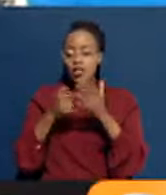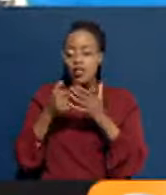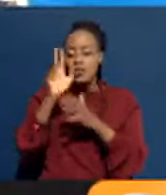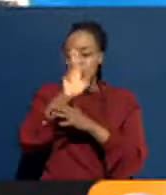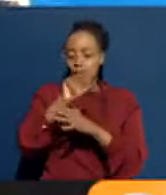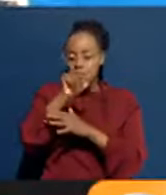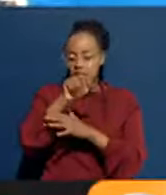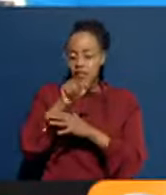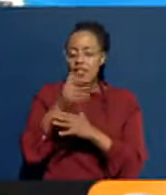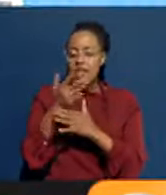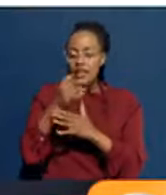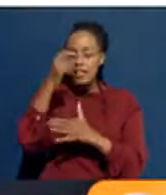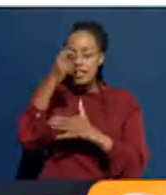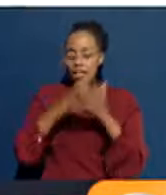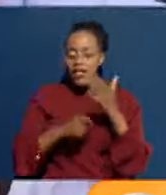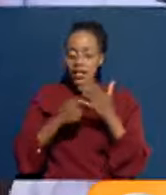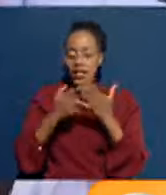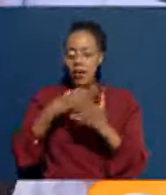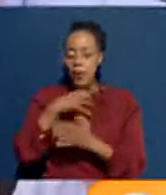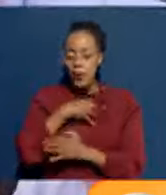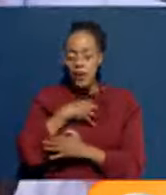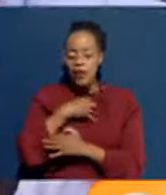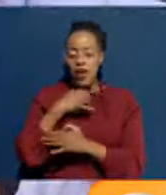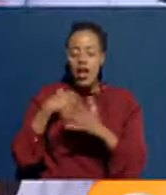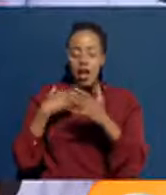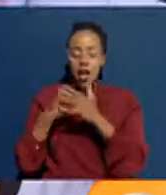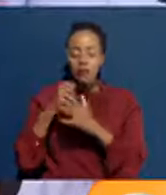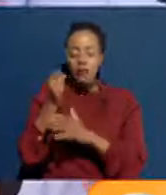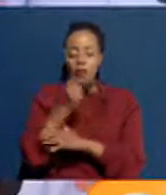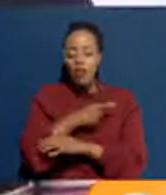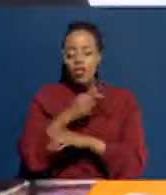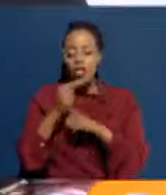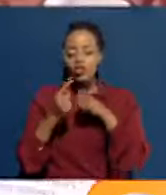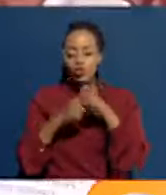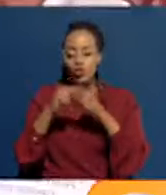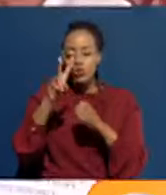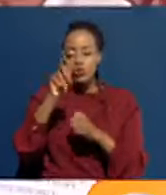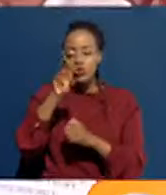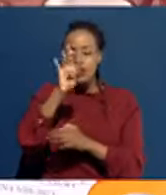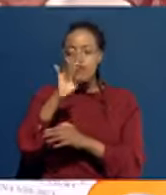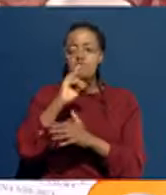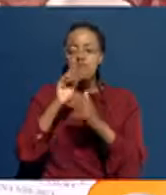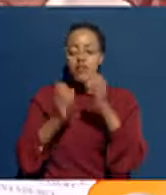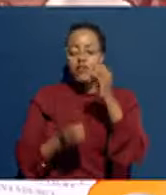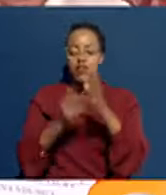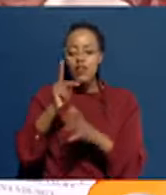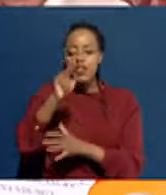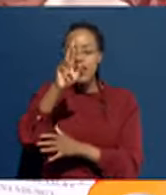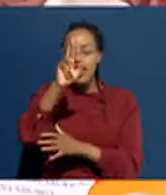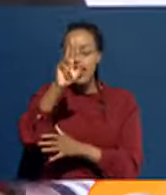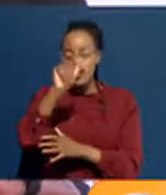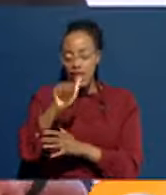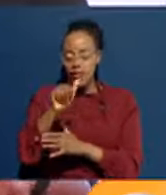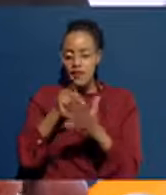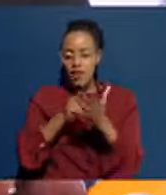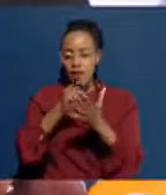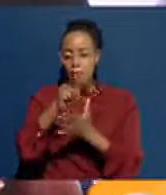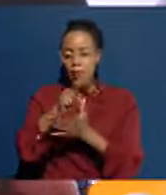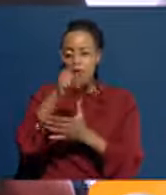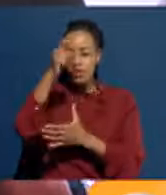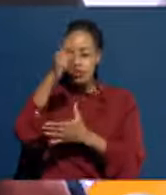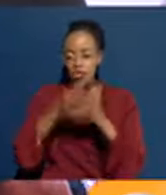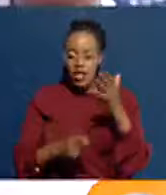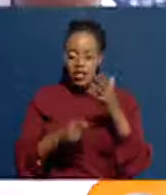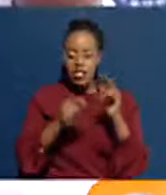tax amnesty that runs up to June 2024. He announced this at the launch of the KRA Taxpayers Month, during which the chairperson